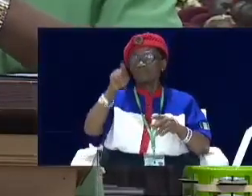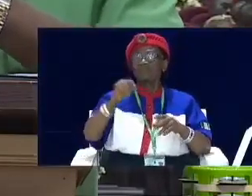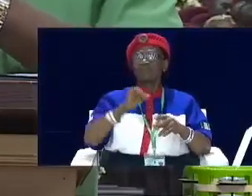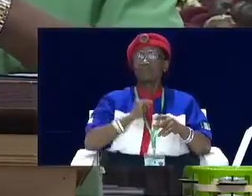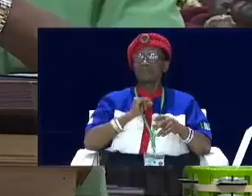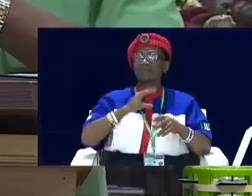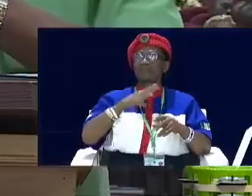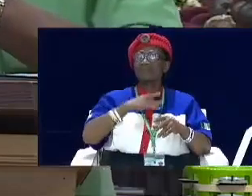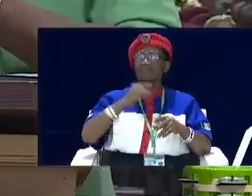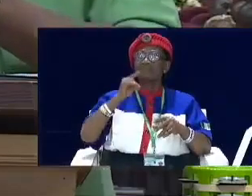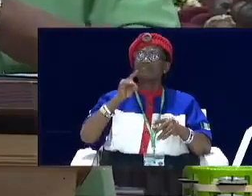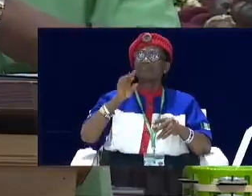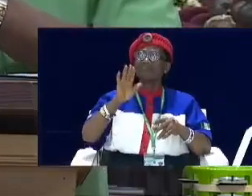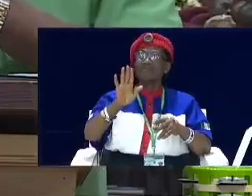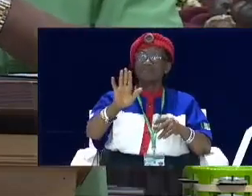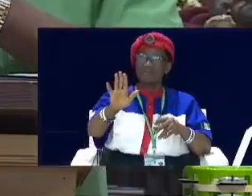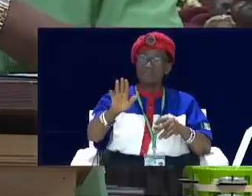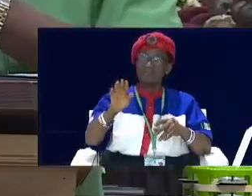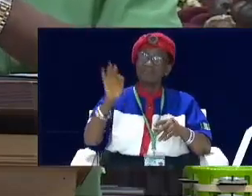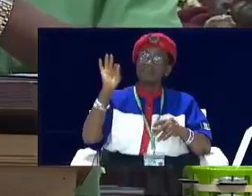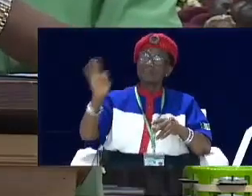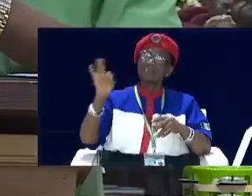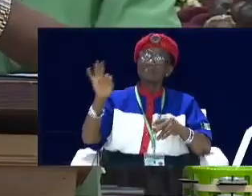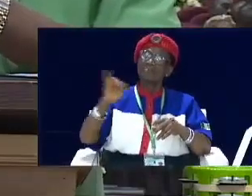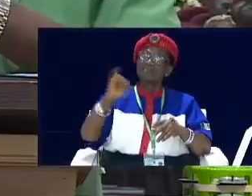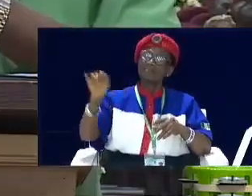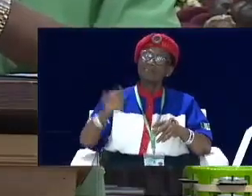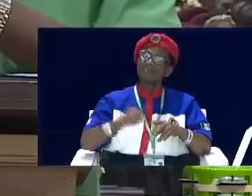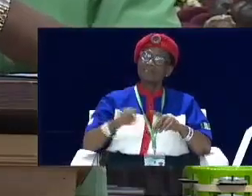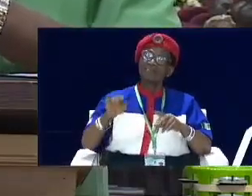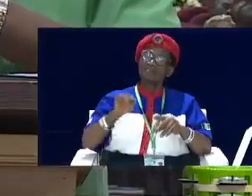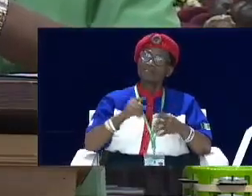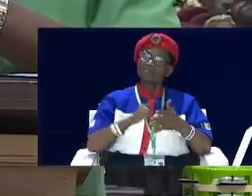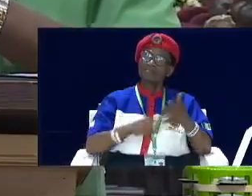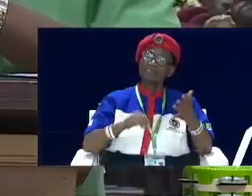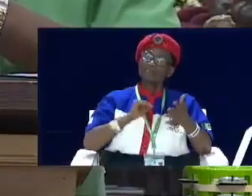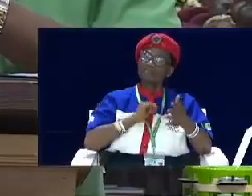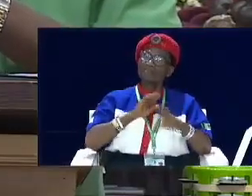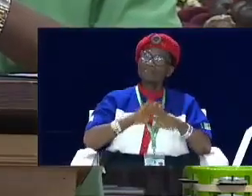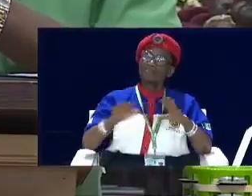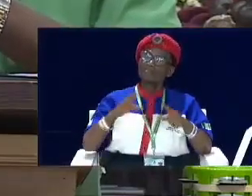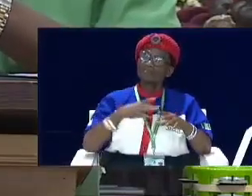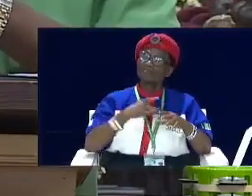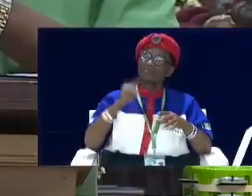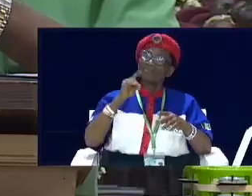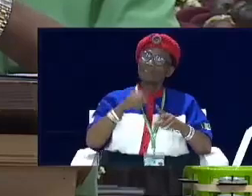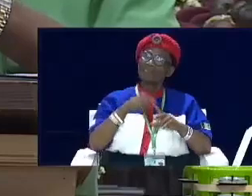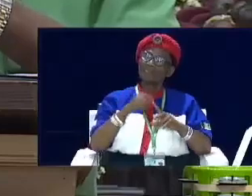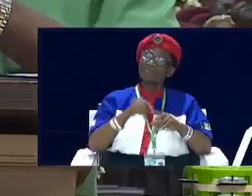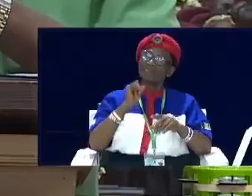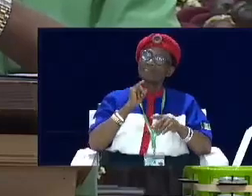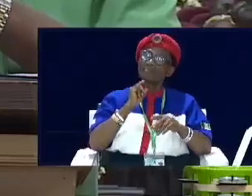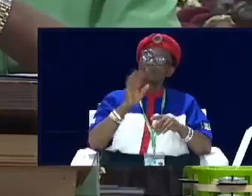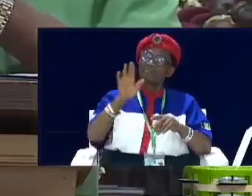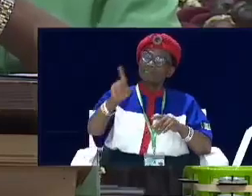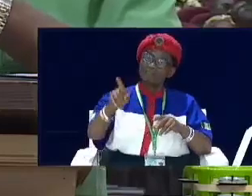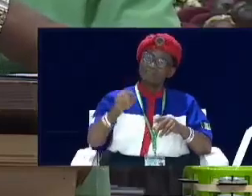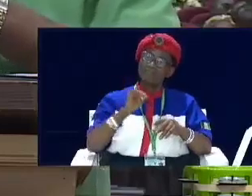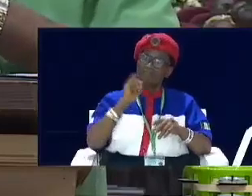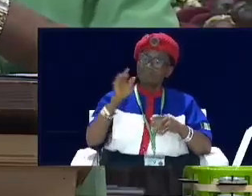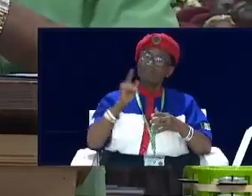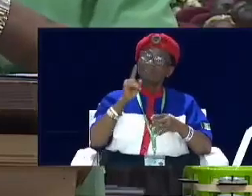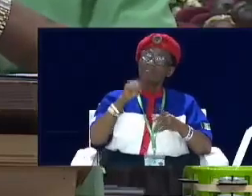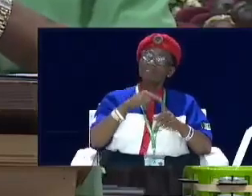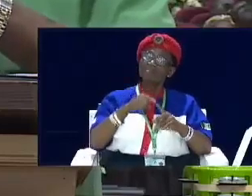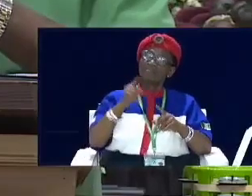your sermons. Mo feran iwasu e o. What I don't like about you. Sugbon kan be tin o fe nipa re. Is when you begin to say there is someone